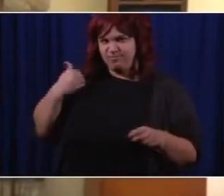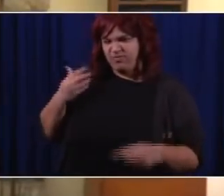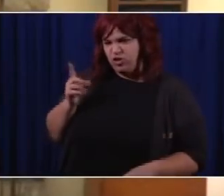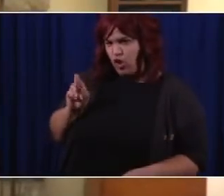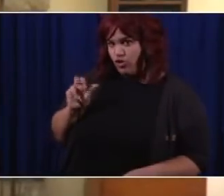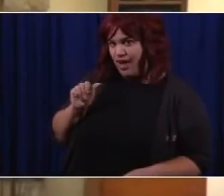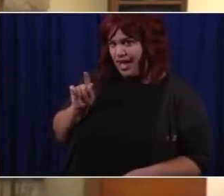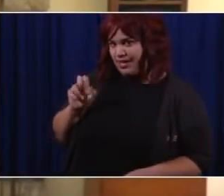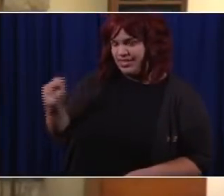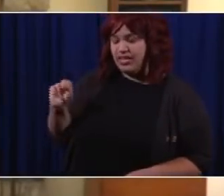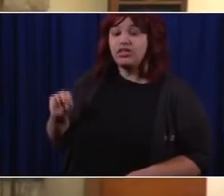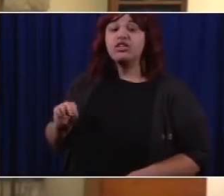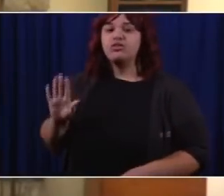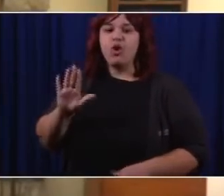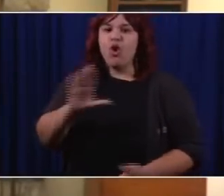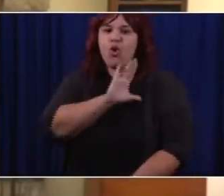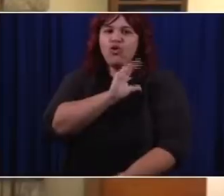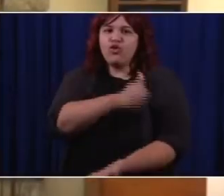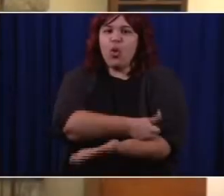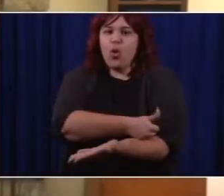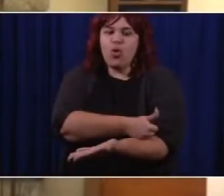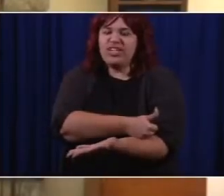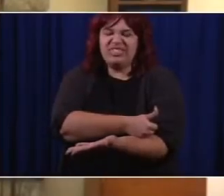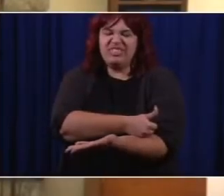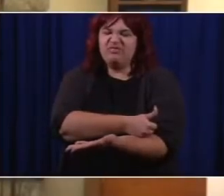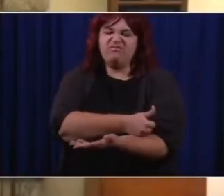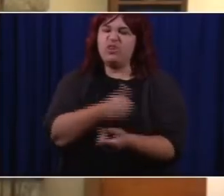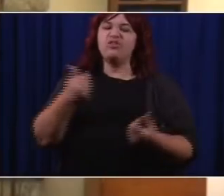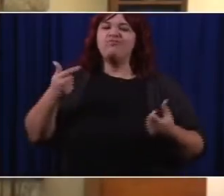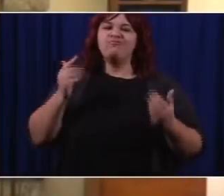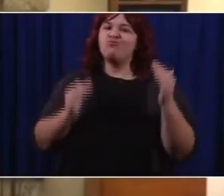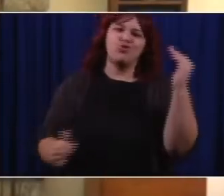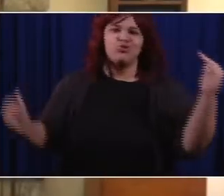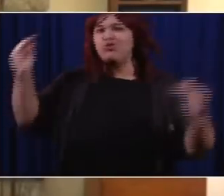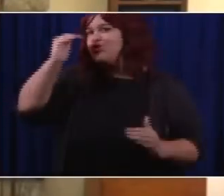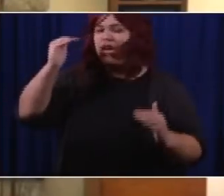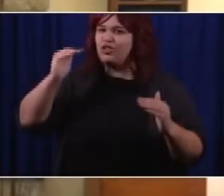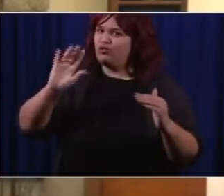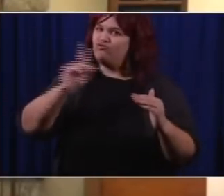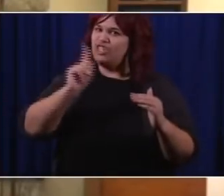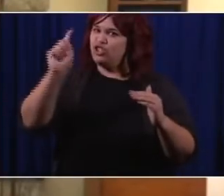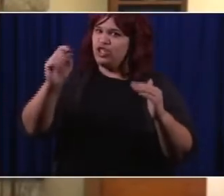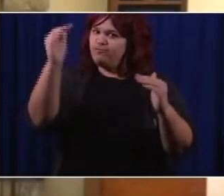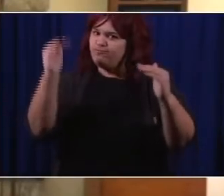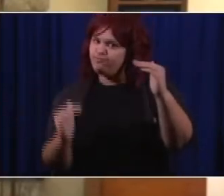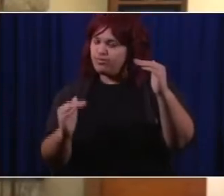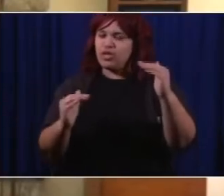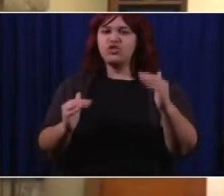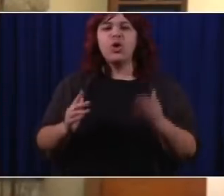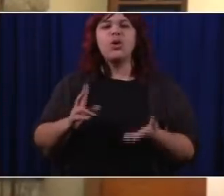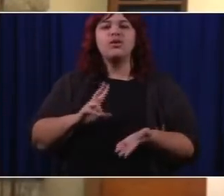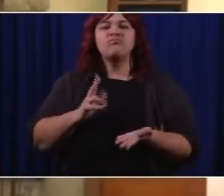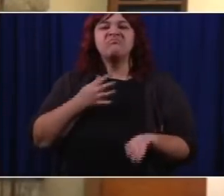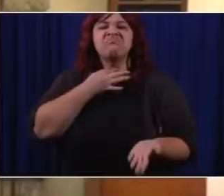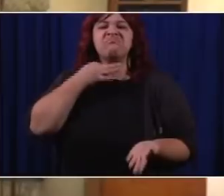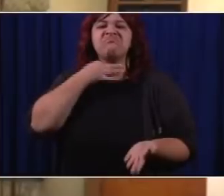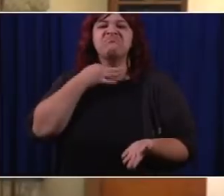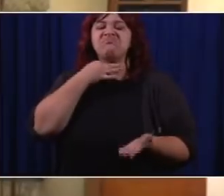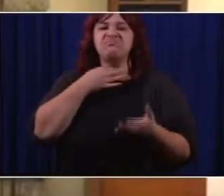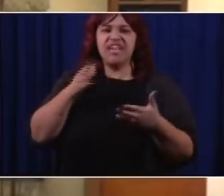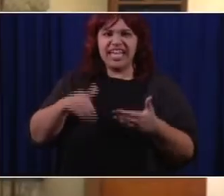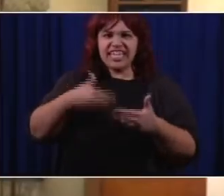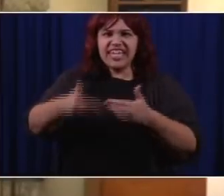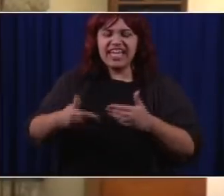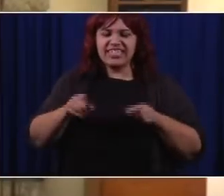et cetera. How would those be affected now by new orders that in some cases might double down on what judges said you don't